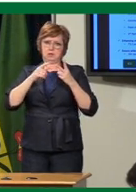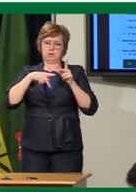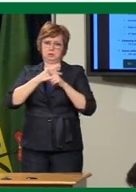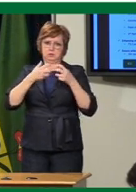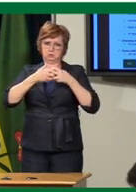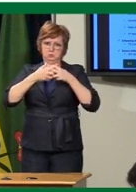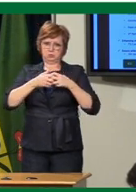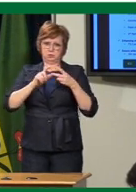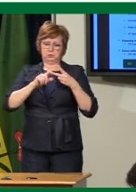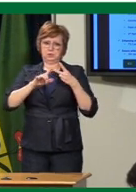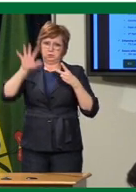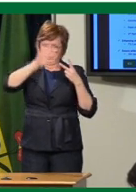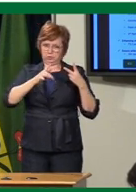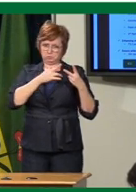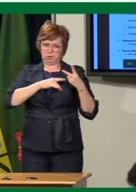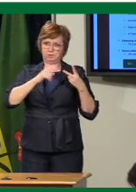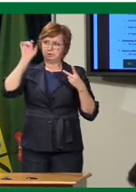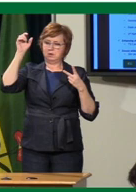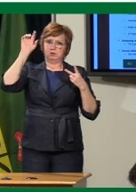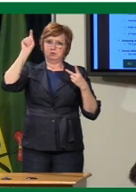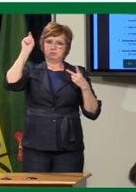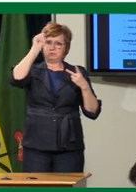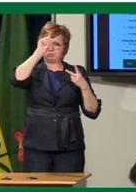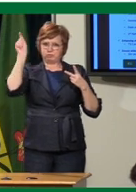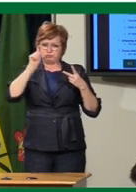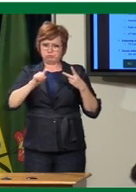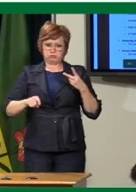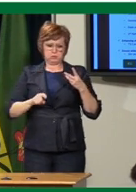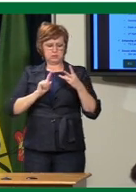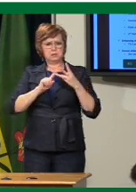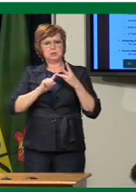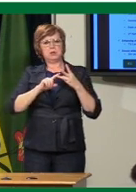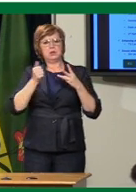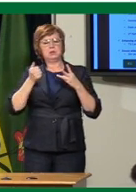makers. We are in the process of deploying point-of-care rapid